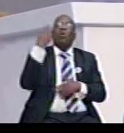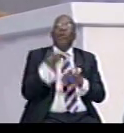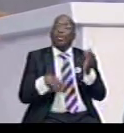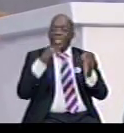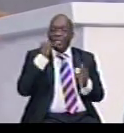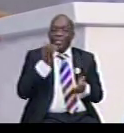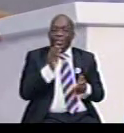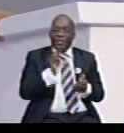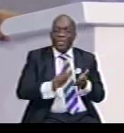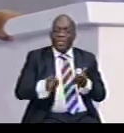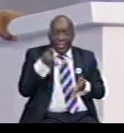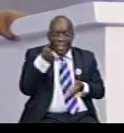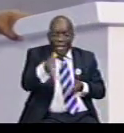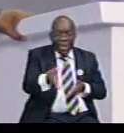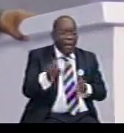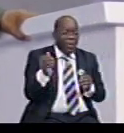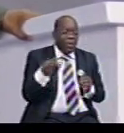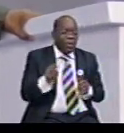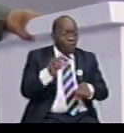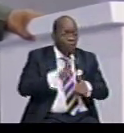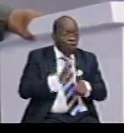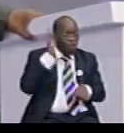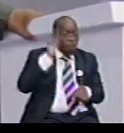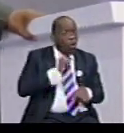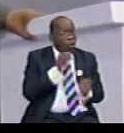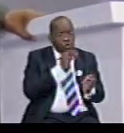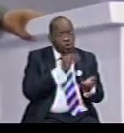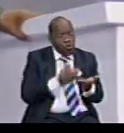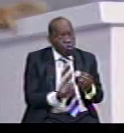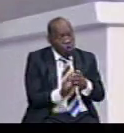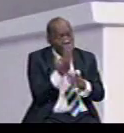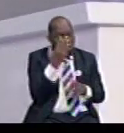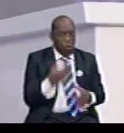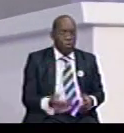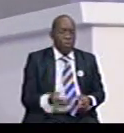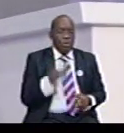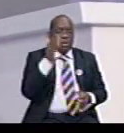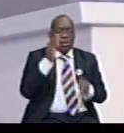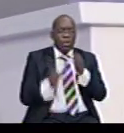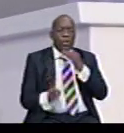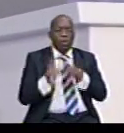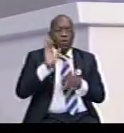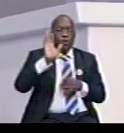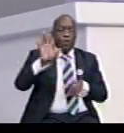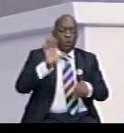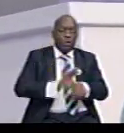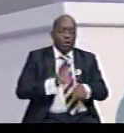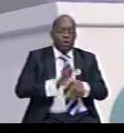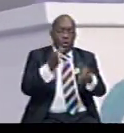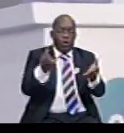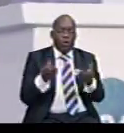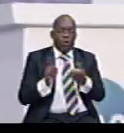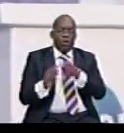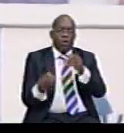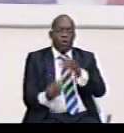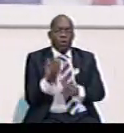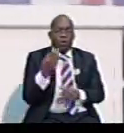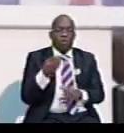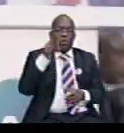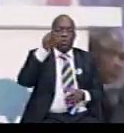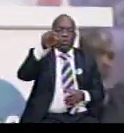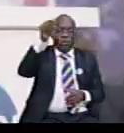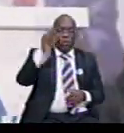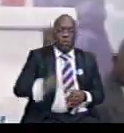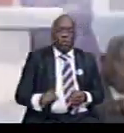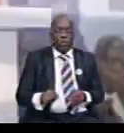will not grow that way. If your church is going to grow, you must mellow